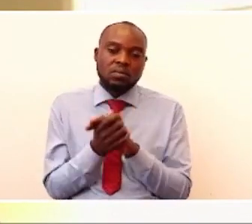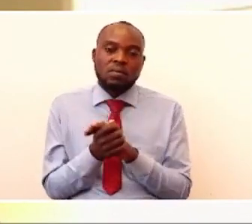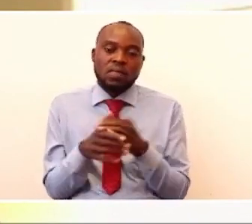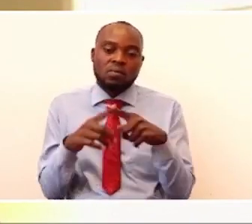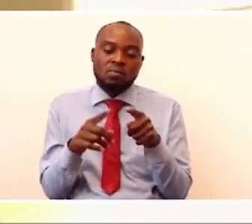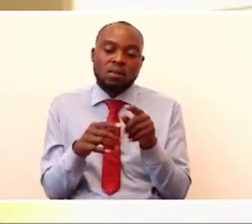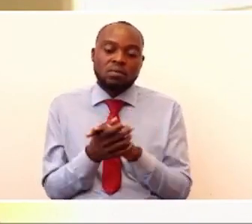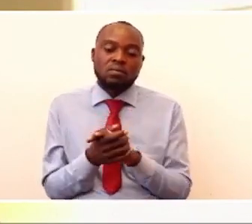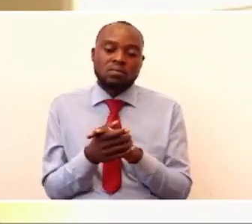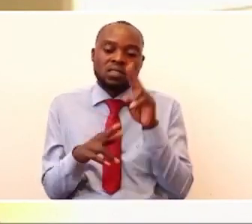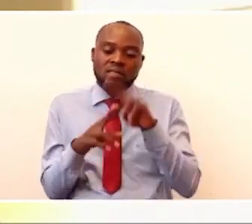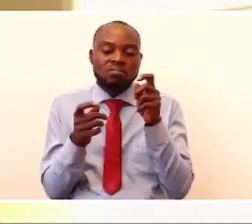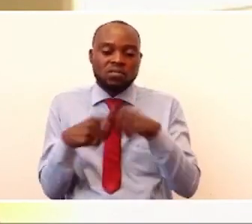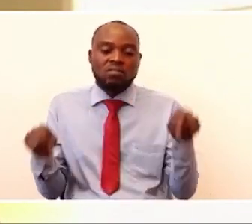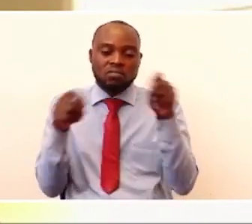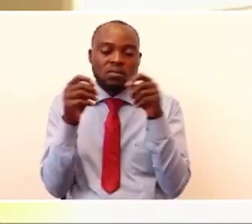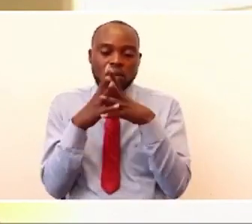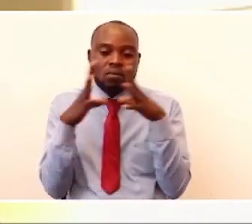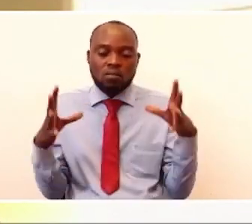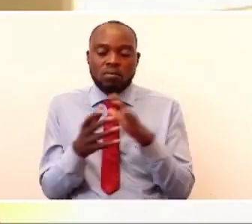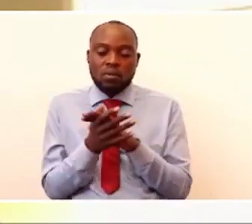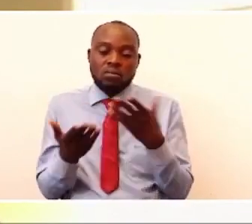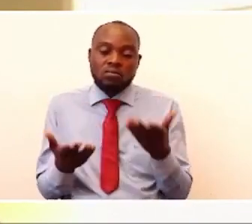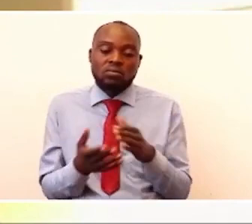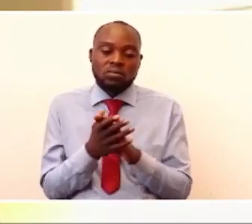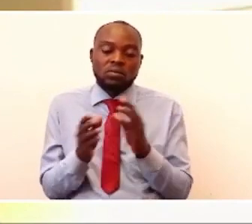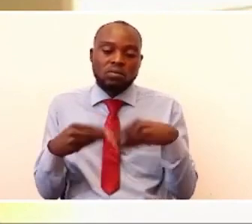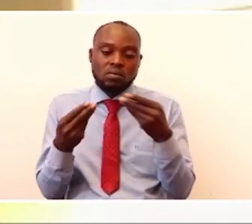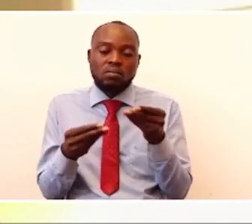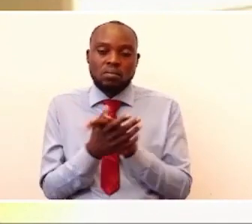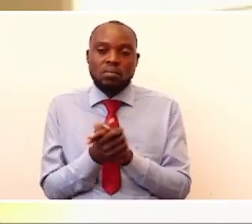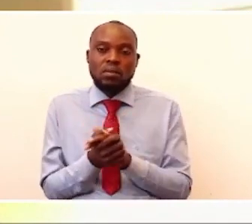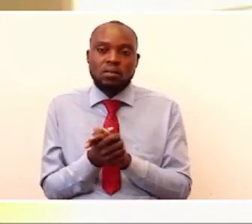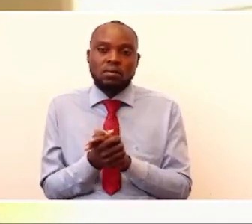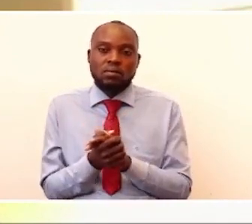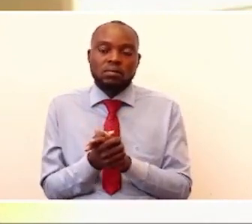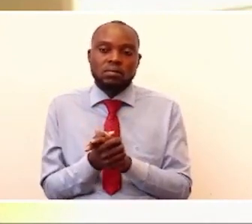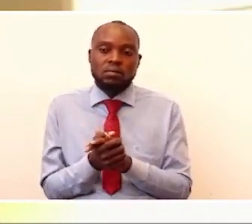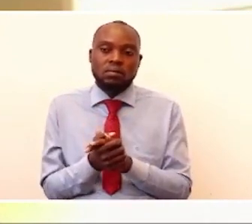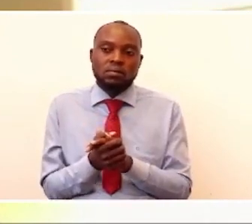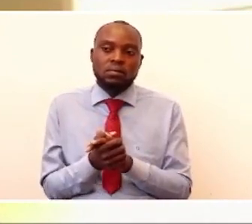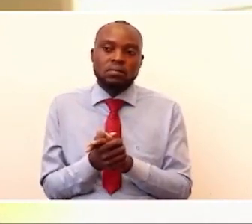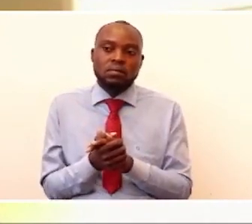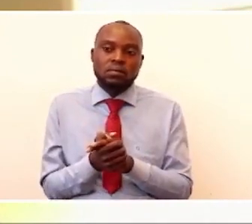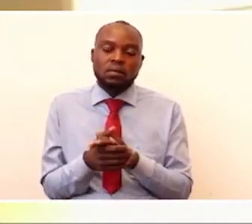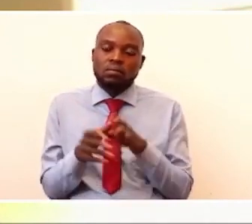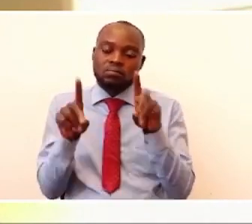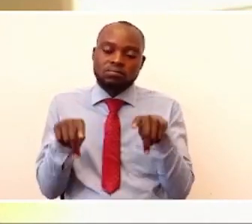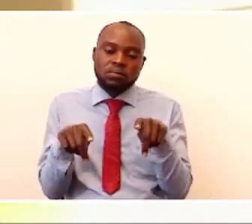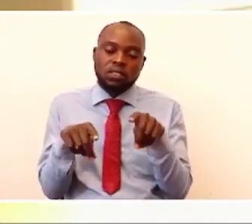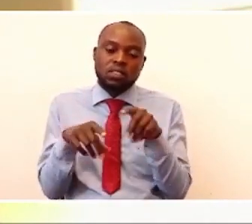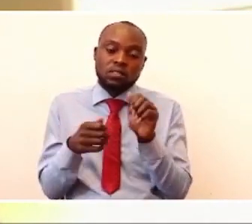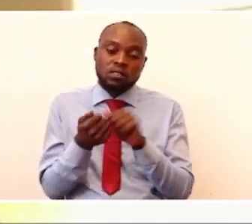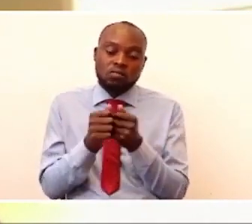Certainly, it would be important to provide some kind of regulations to the more volatile crypto assets, because you can